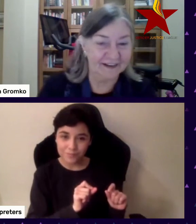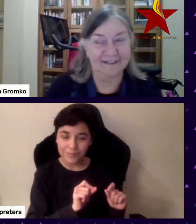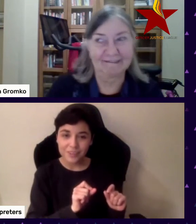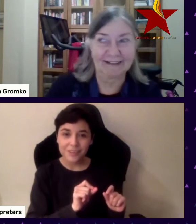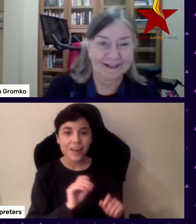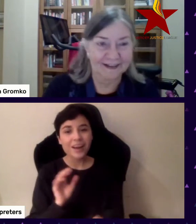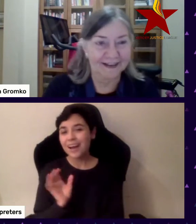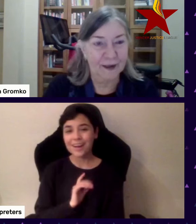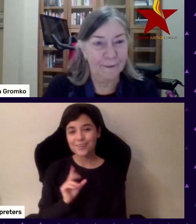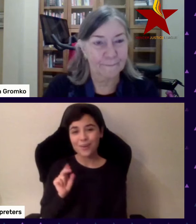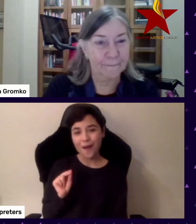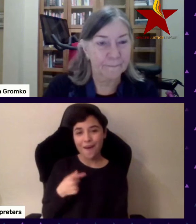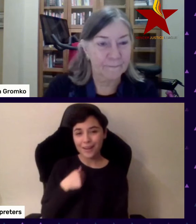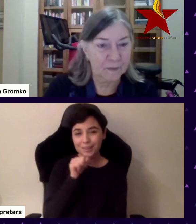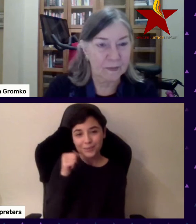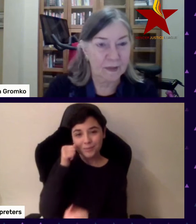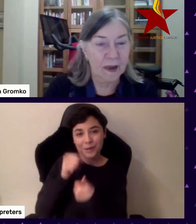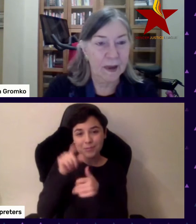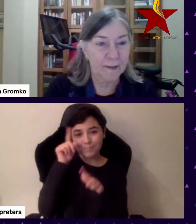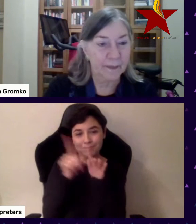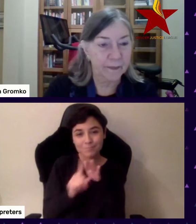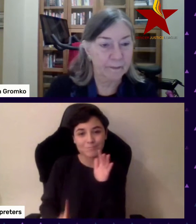Sorry. It's okay.